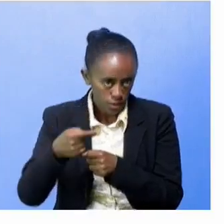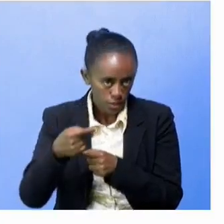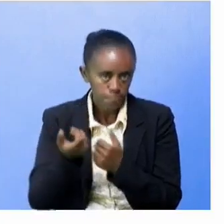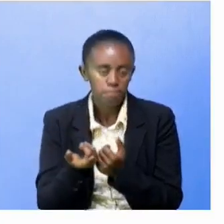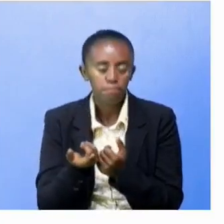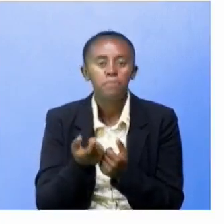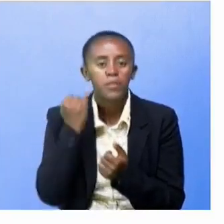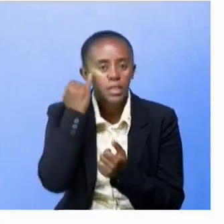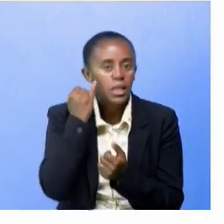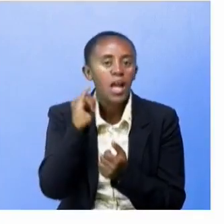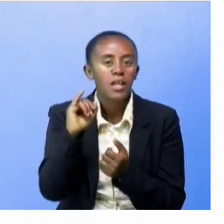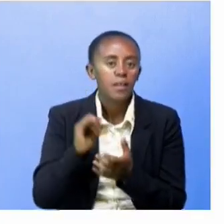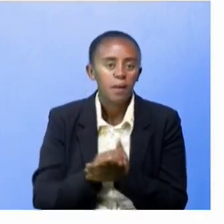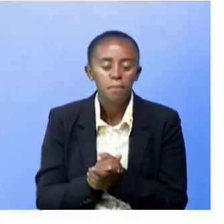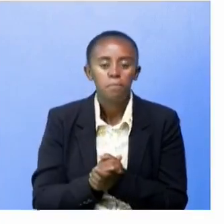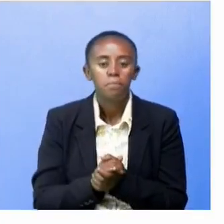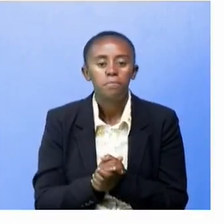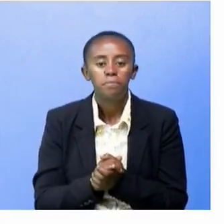idea.